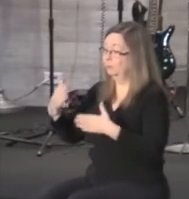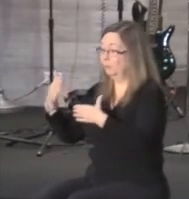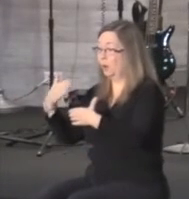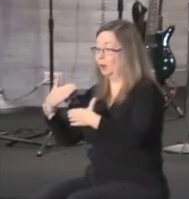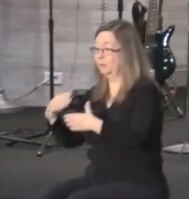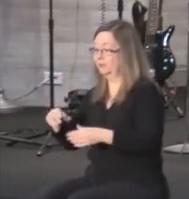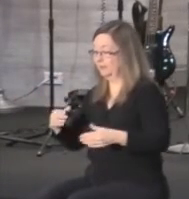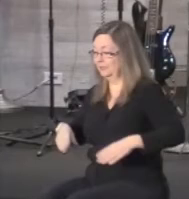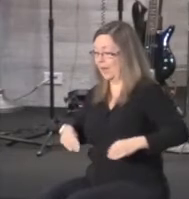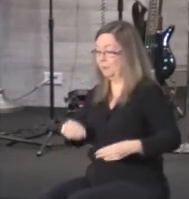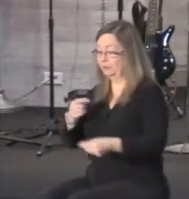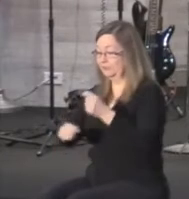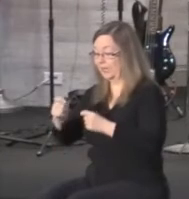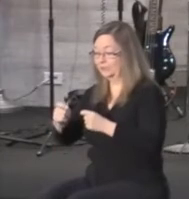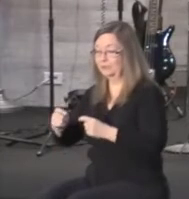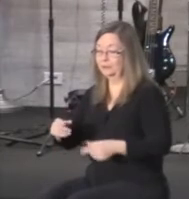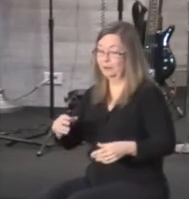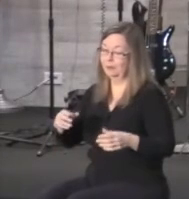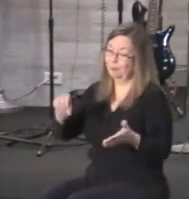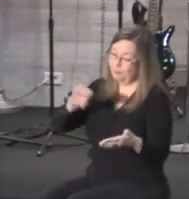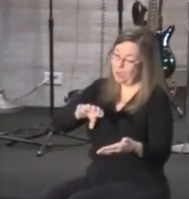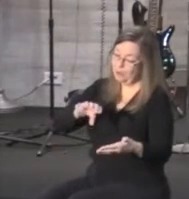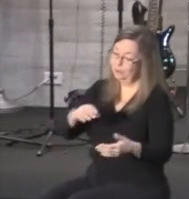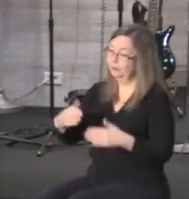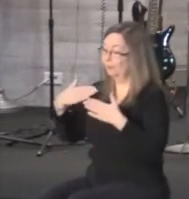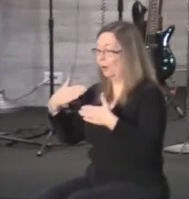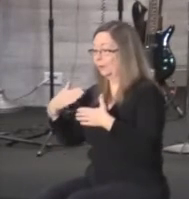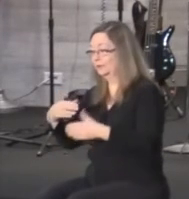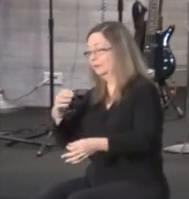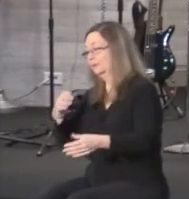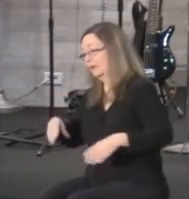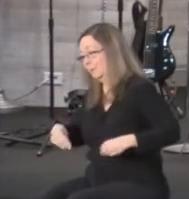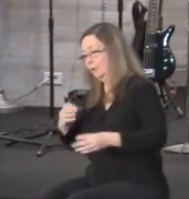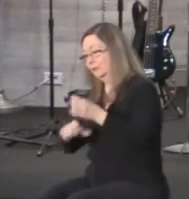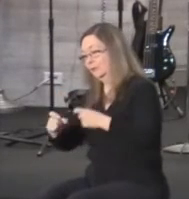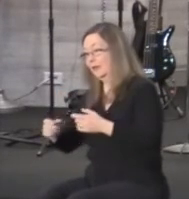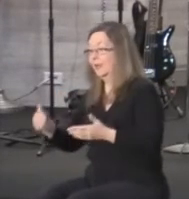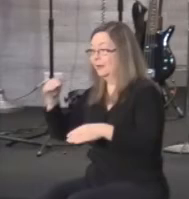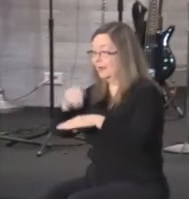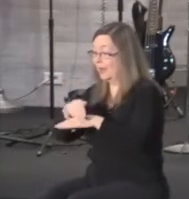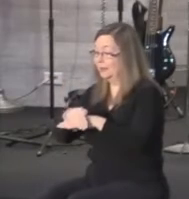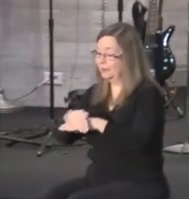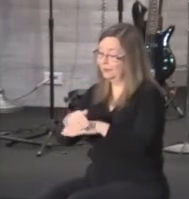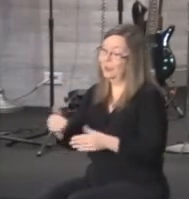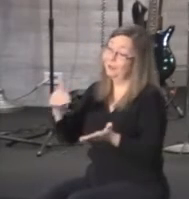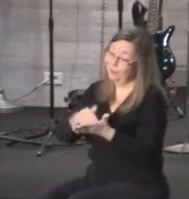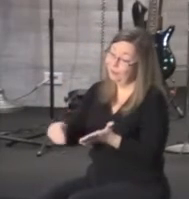diaper. Bottle, burp, diaper. And then at night, bottle, burp,